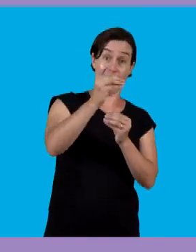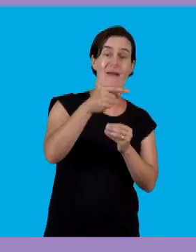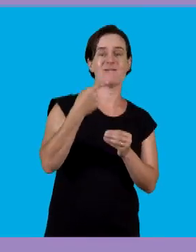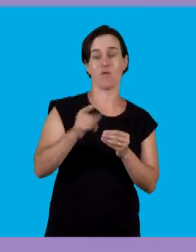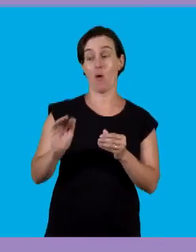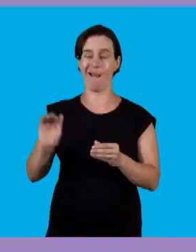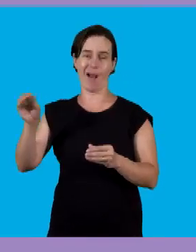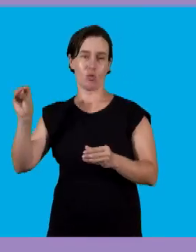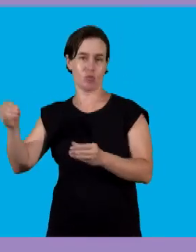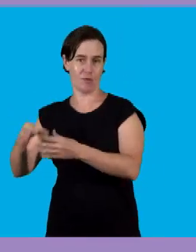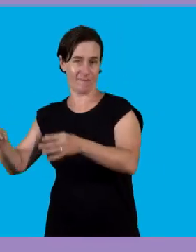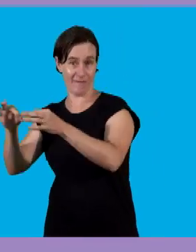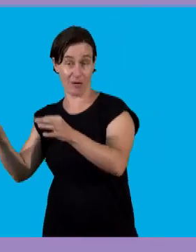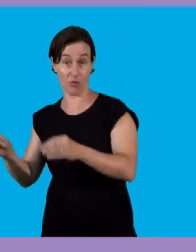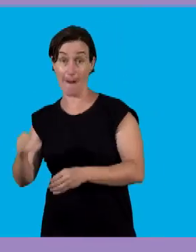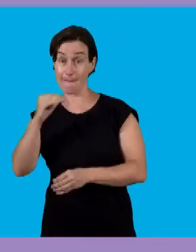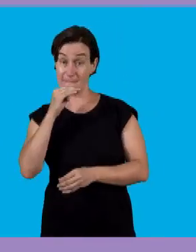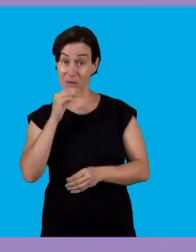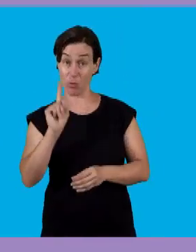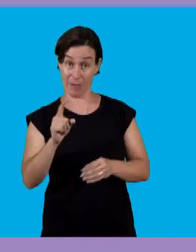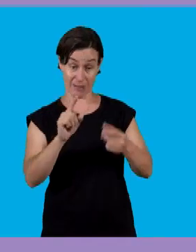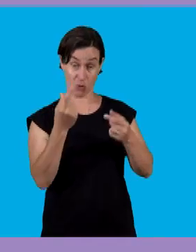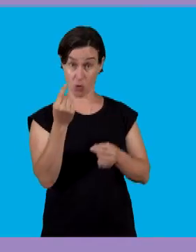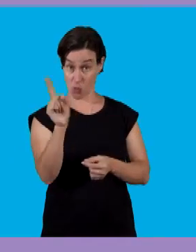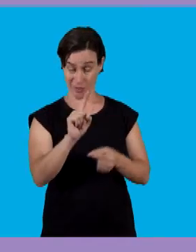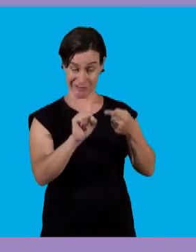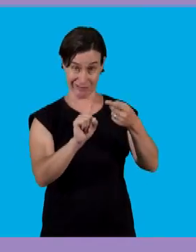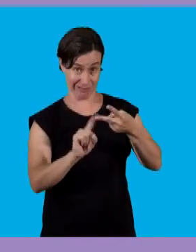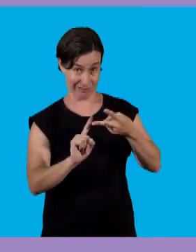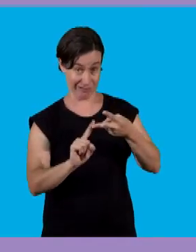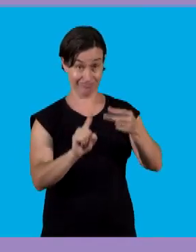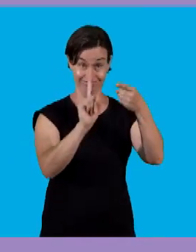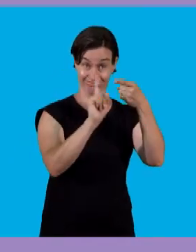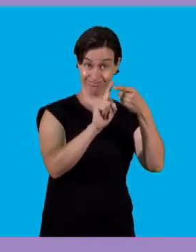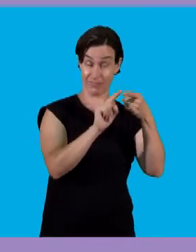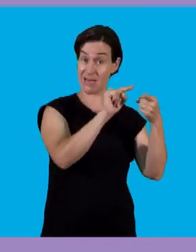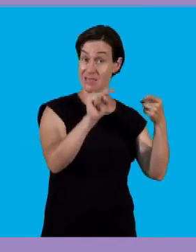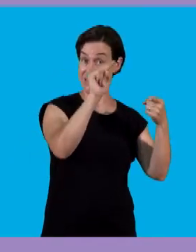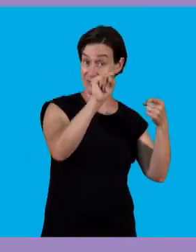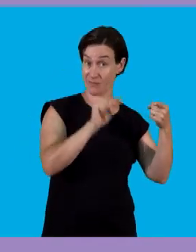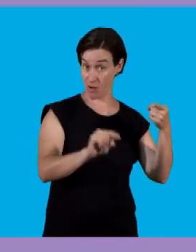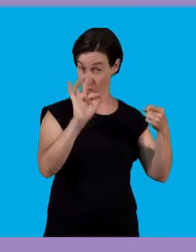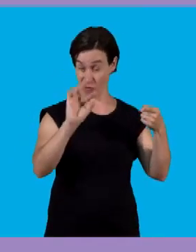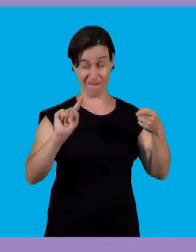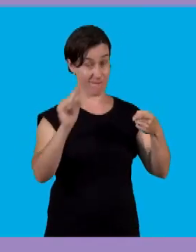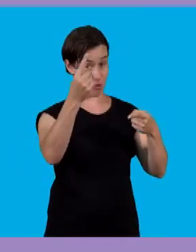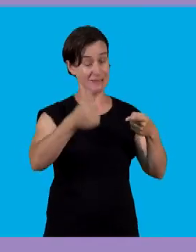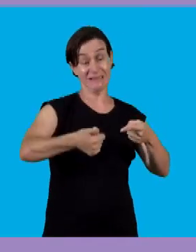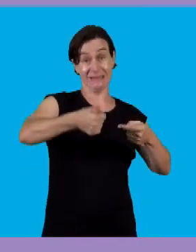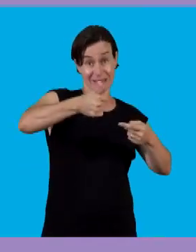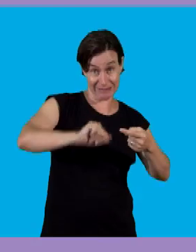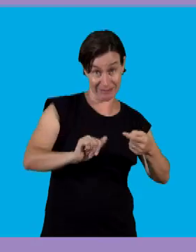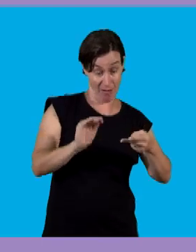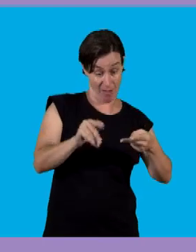value. So there are two parts of our verbal representation there. We know that we must divide by 3 first, and